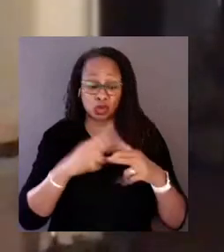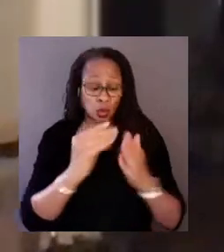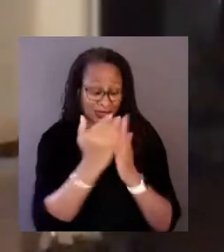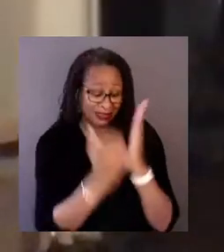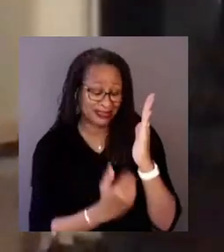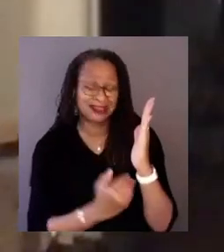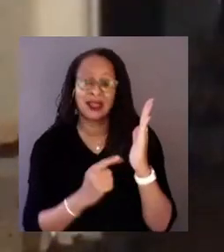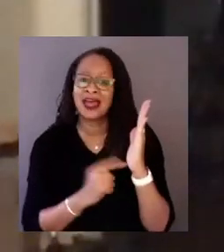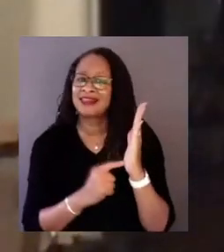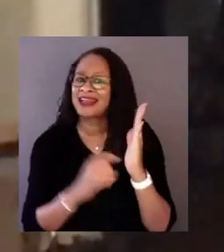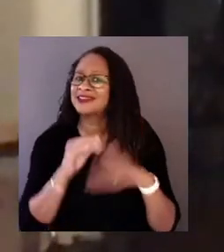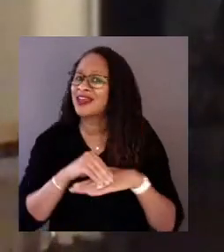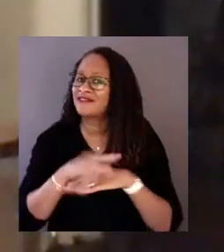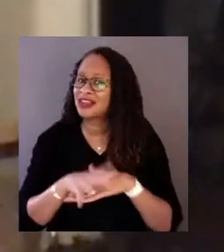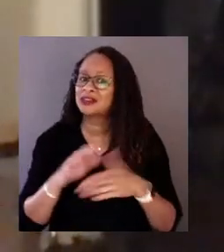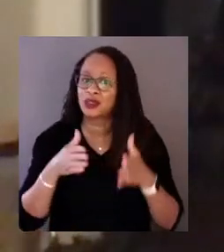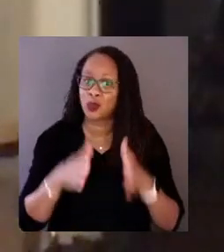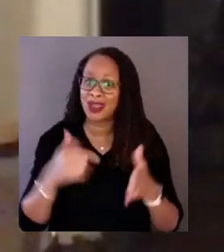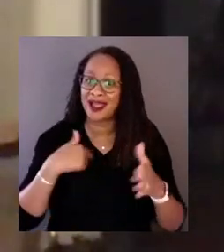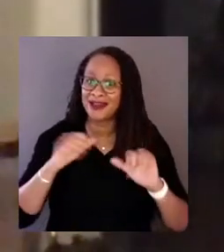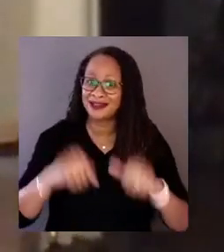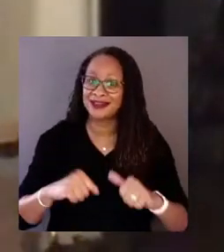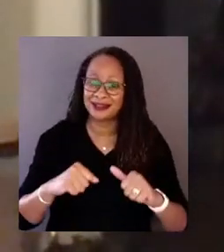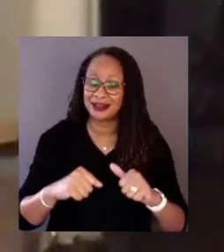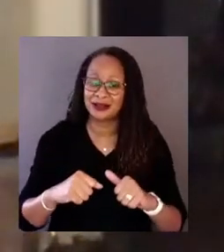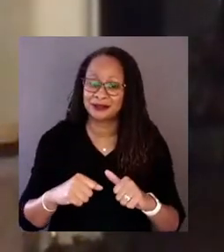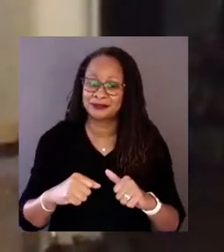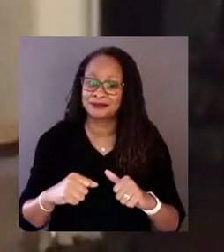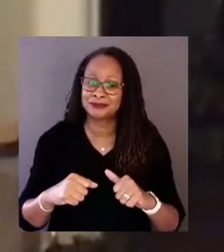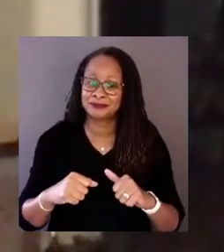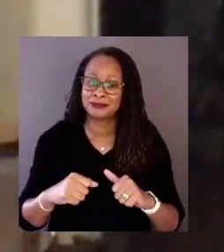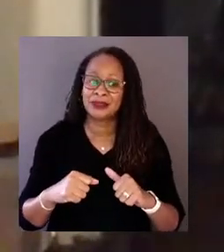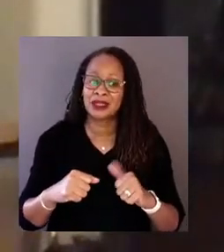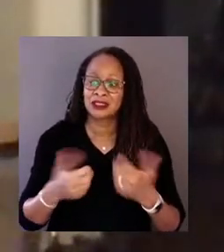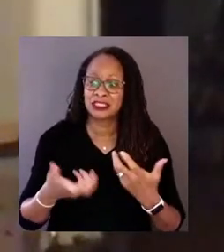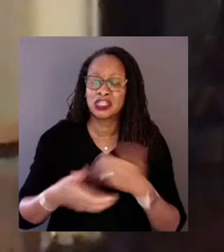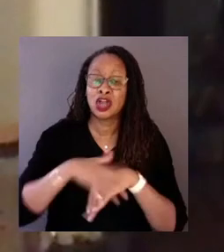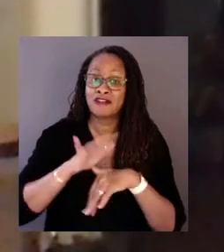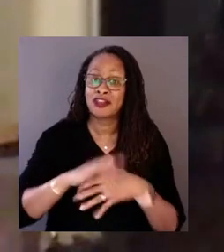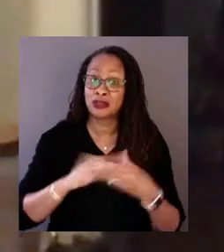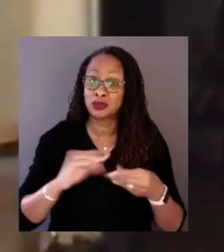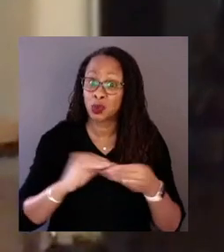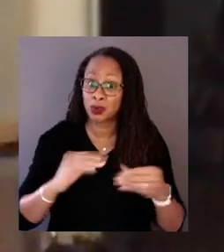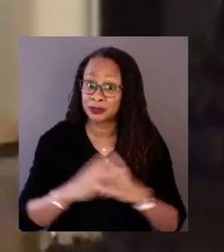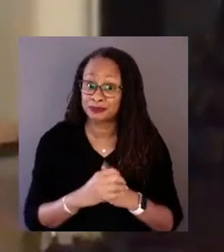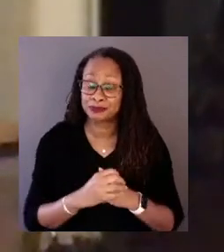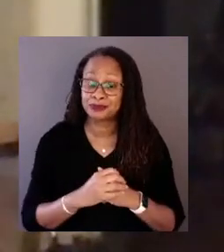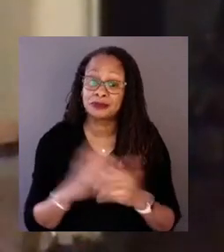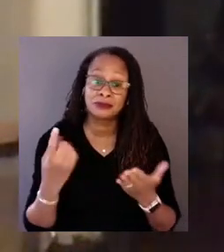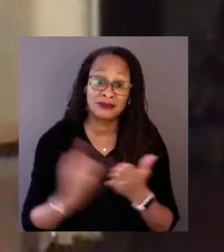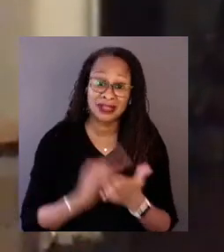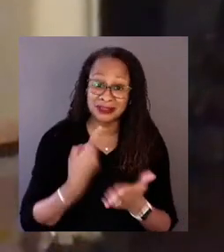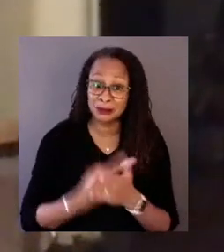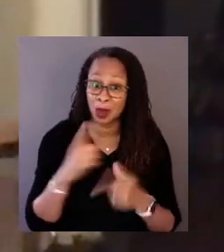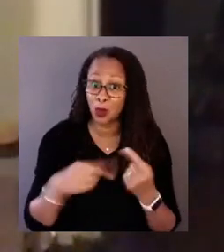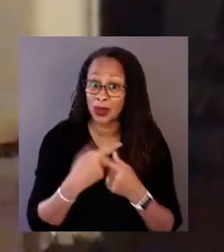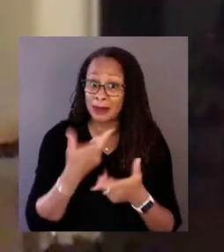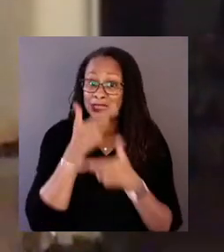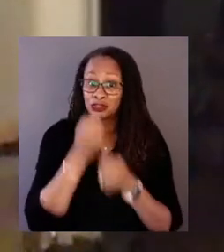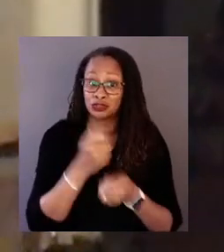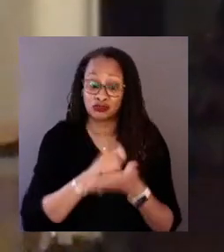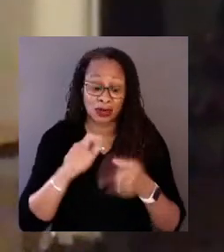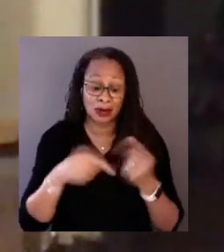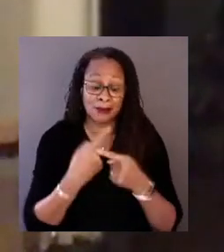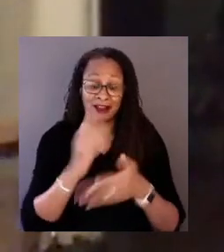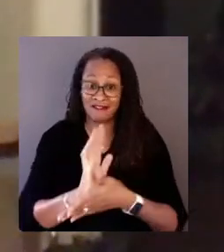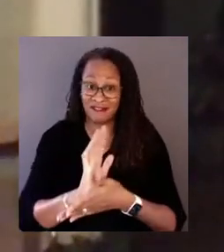affected the way that I'm able to land in coverage, right? Like, sometimes when I'm interested in writing about a film and we're in